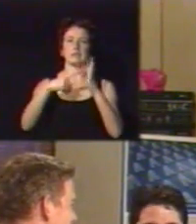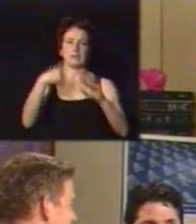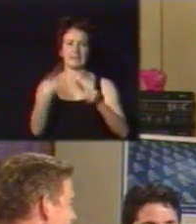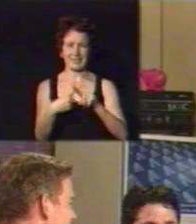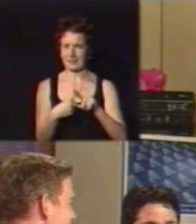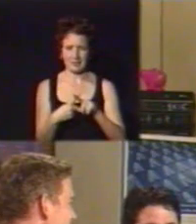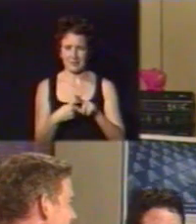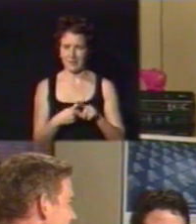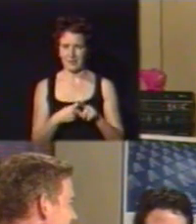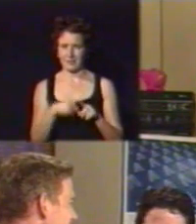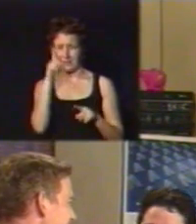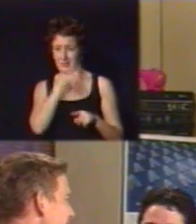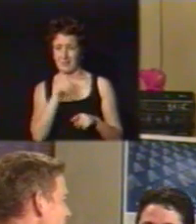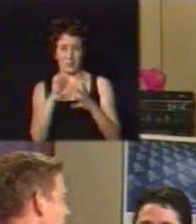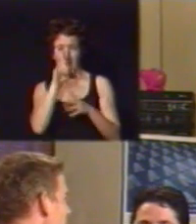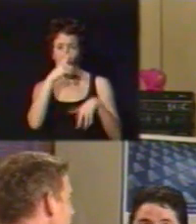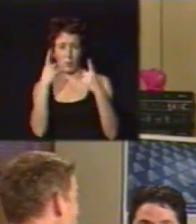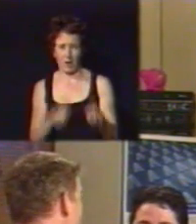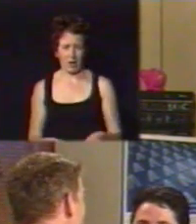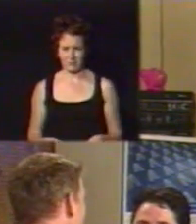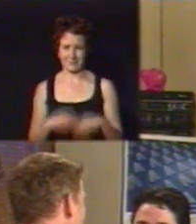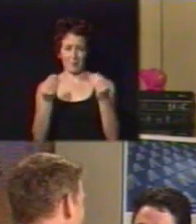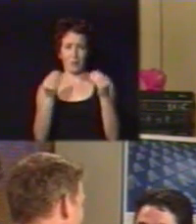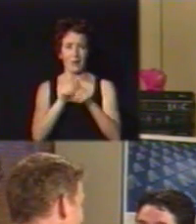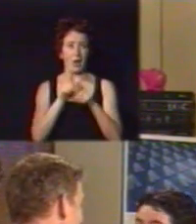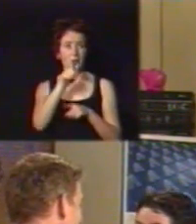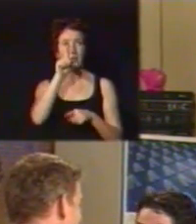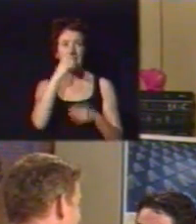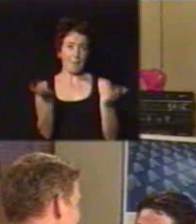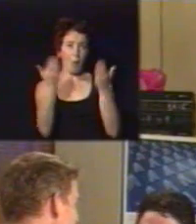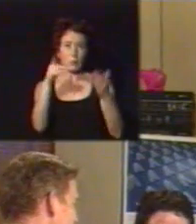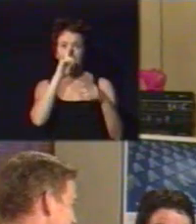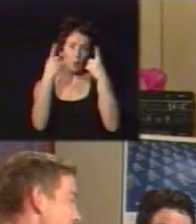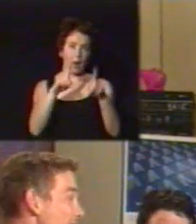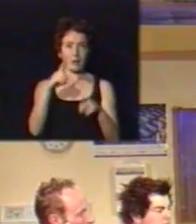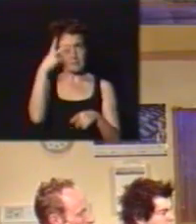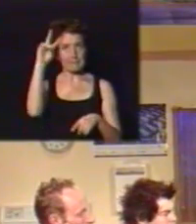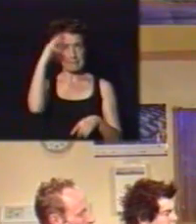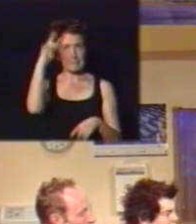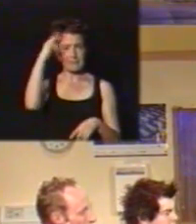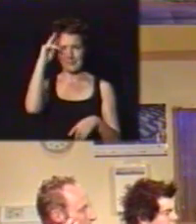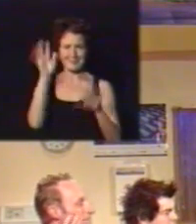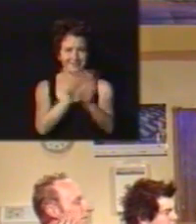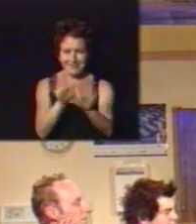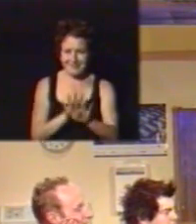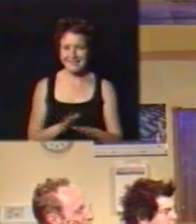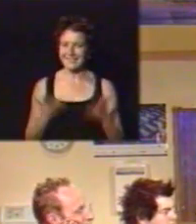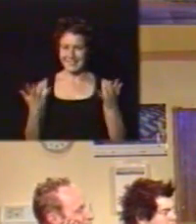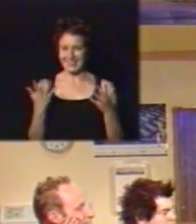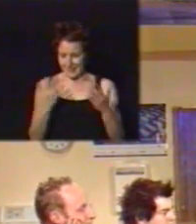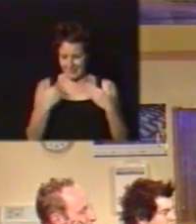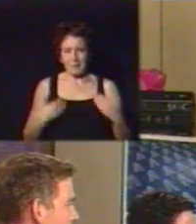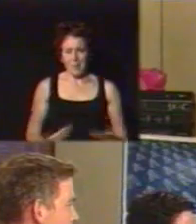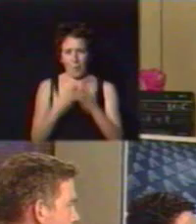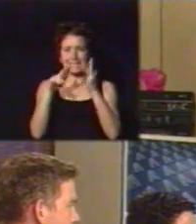like indeterminate at all. Like, we know. It's like, yeah, it's like, we know what we it's are. Like you can't make up your mind. That's right. Yeah. That's like, exactly yeah, right. Right. So, hello. So is there less pressure